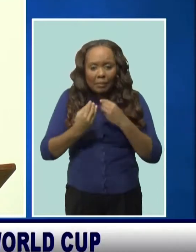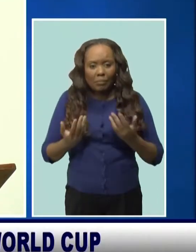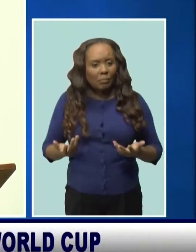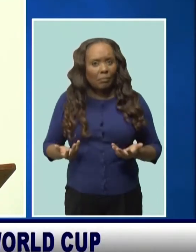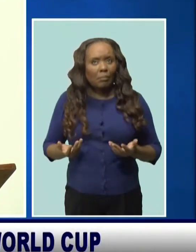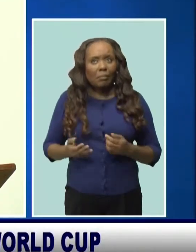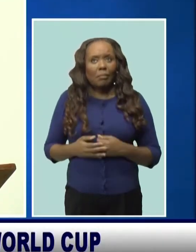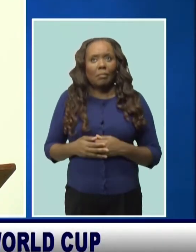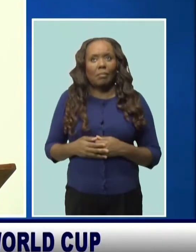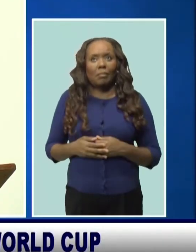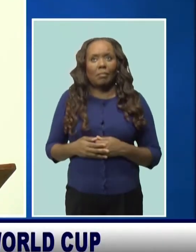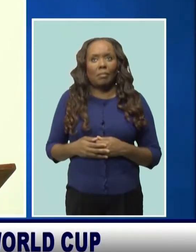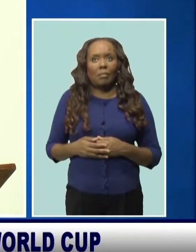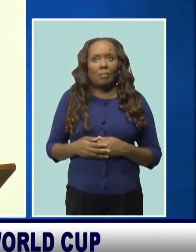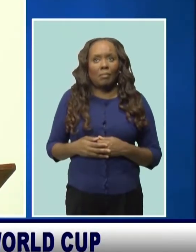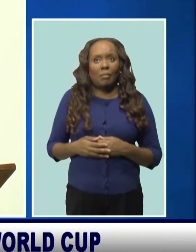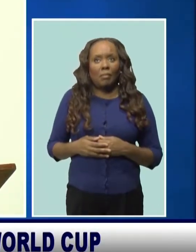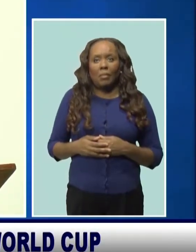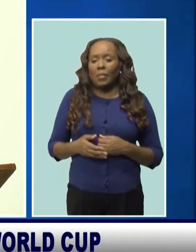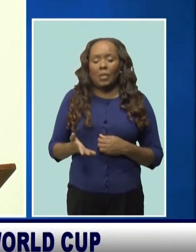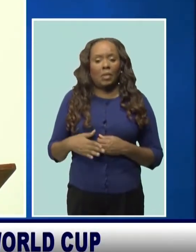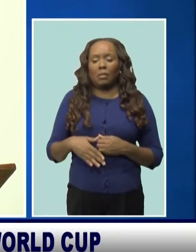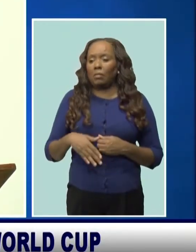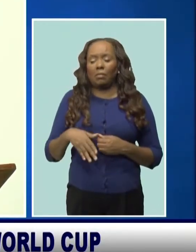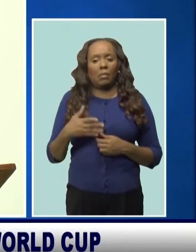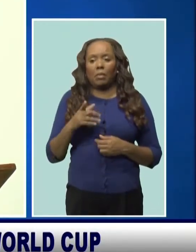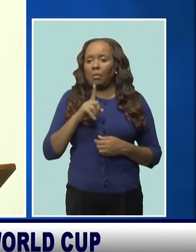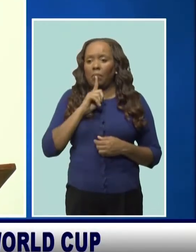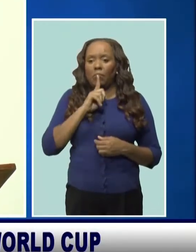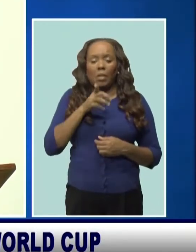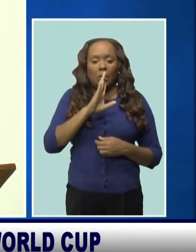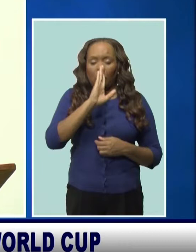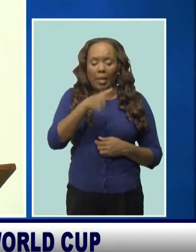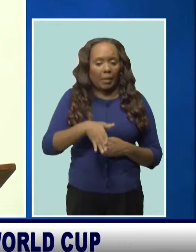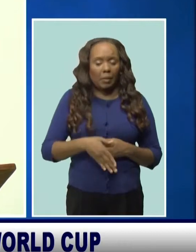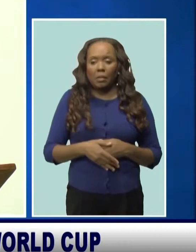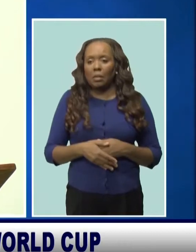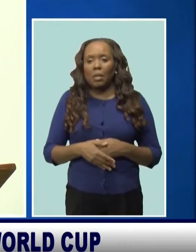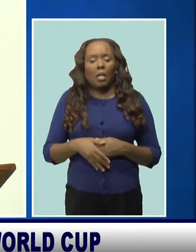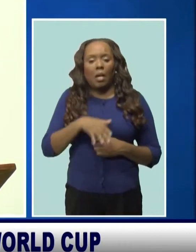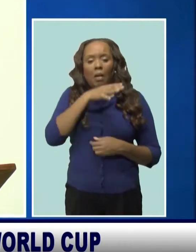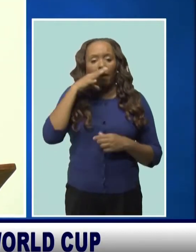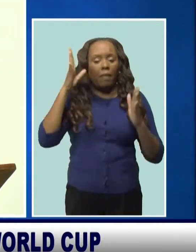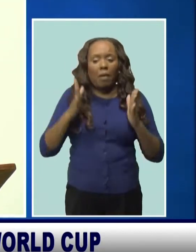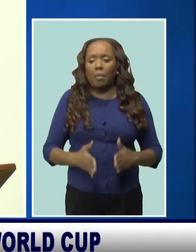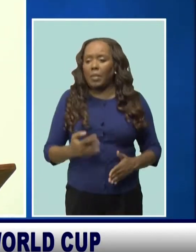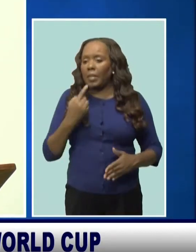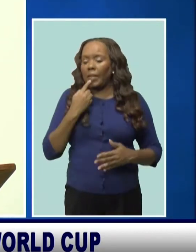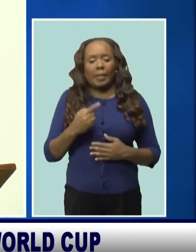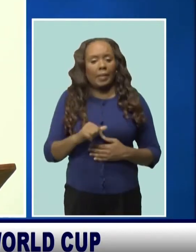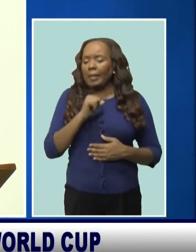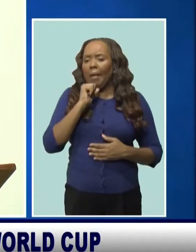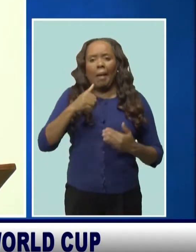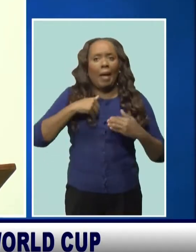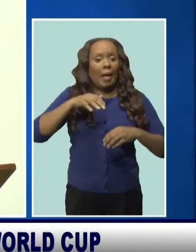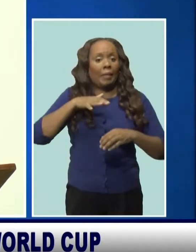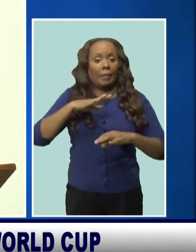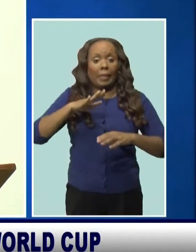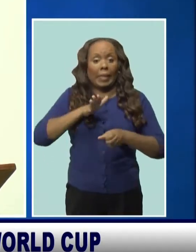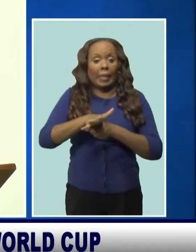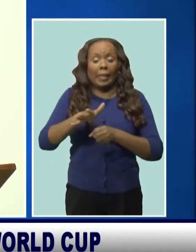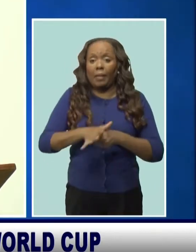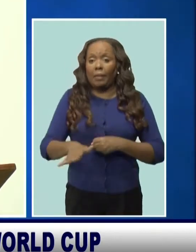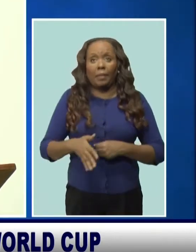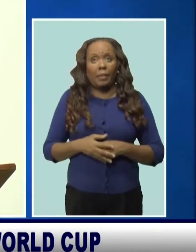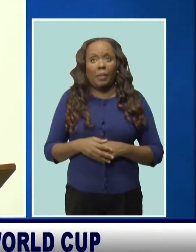And we sat and we were frank. They told me up front they cannot meet the demand. Mind you, we